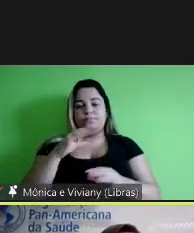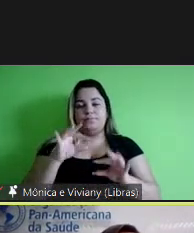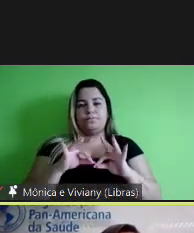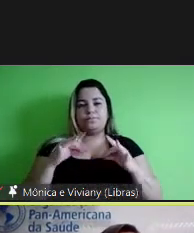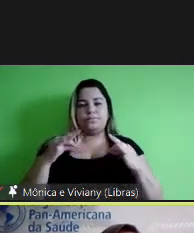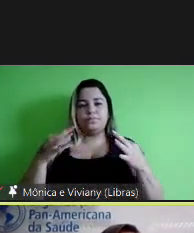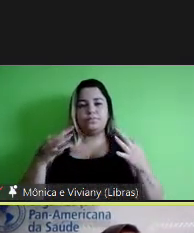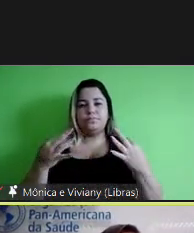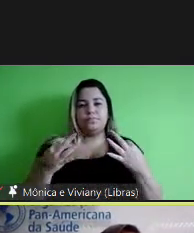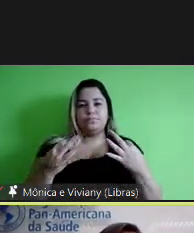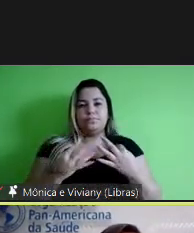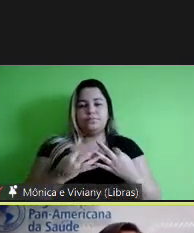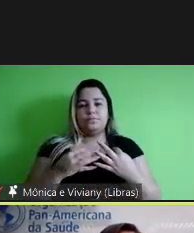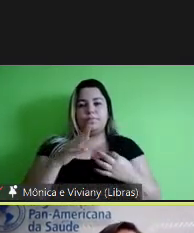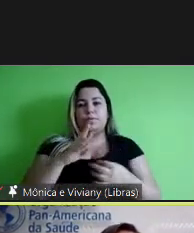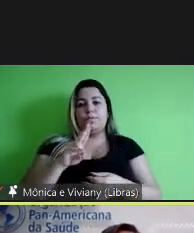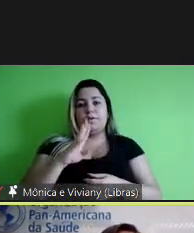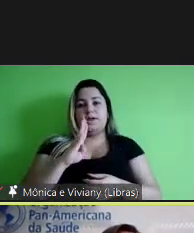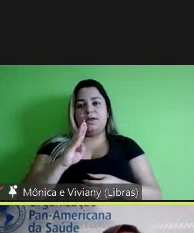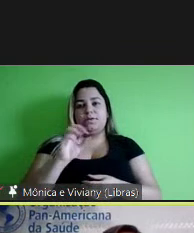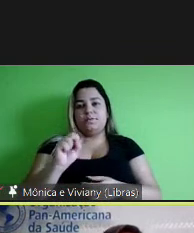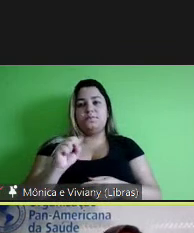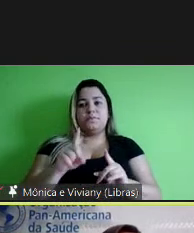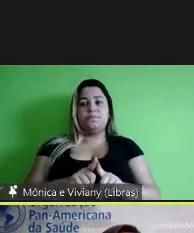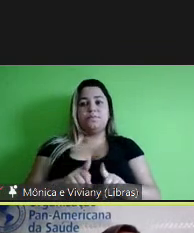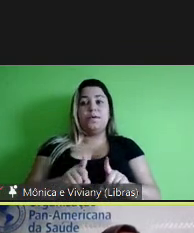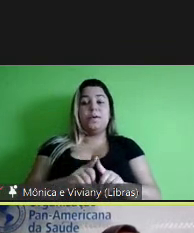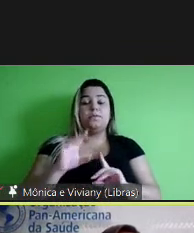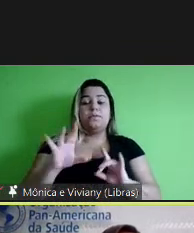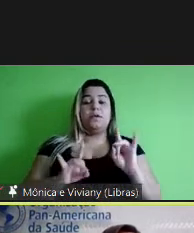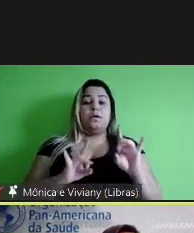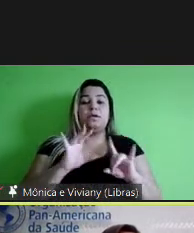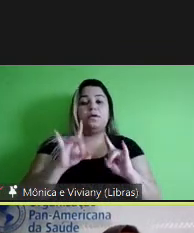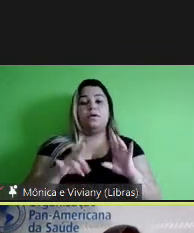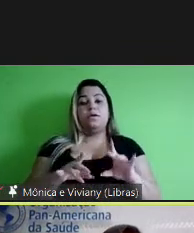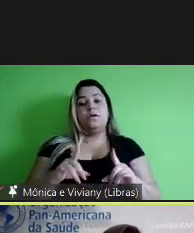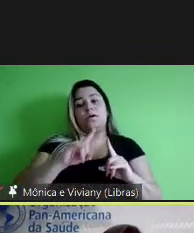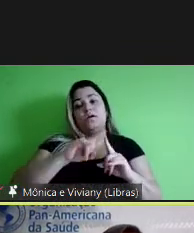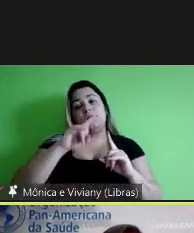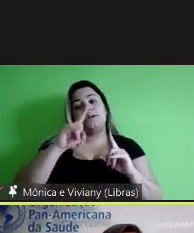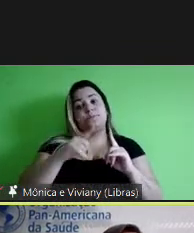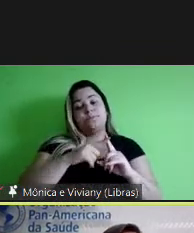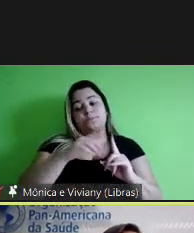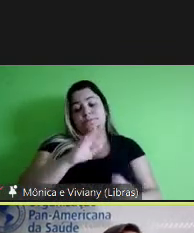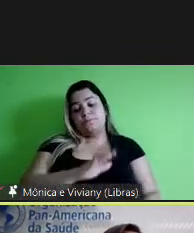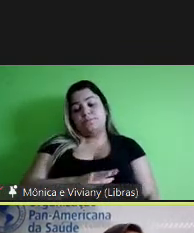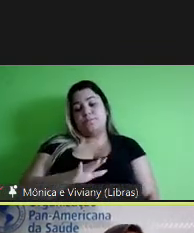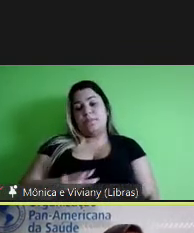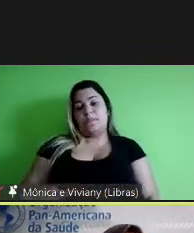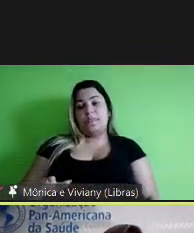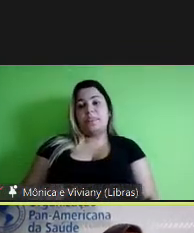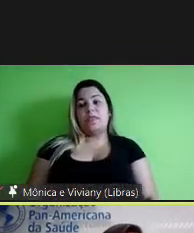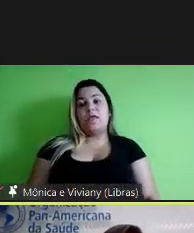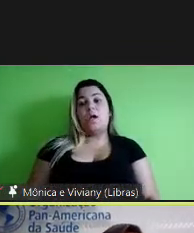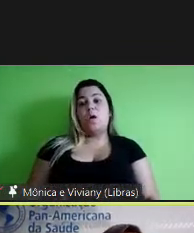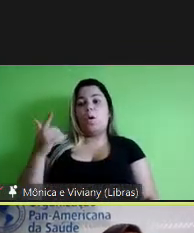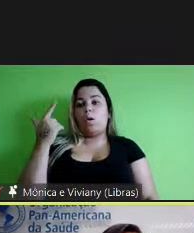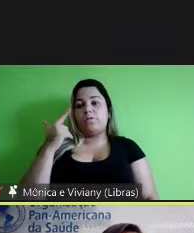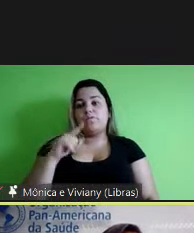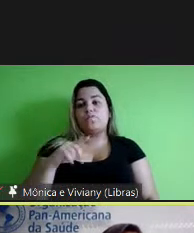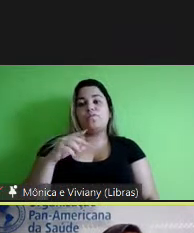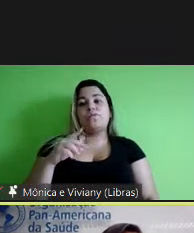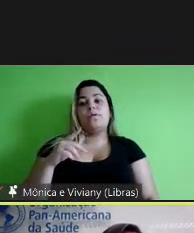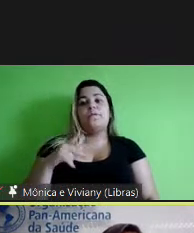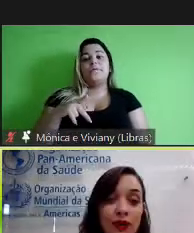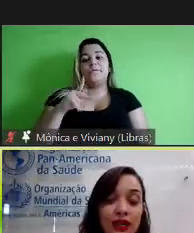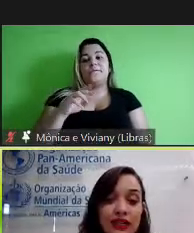to identify cases of food insecurity in the population, especially in pregnant women and children?